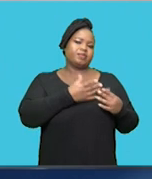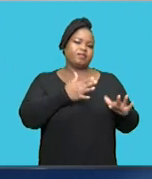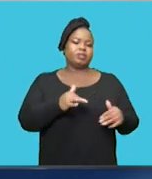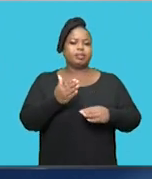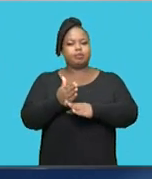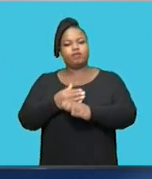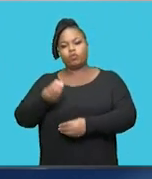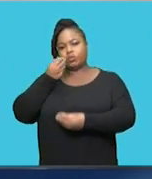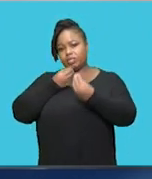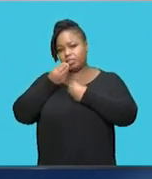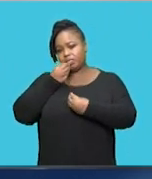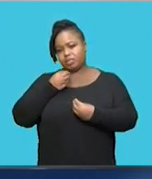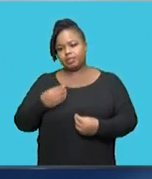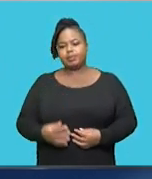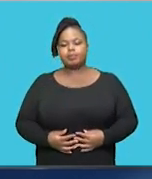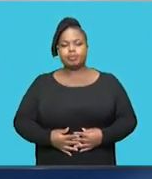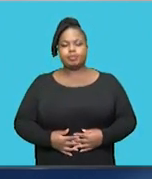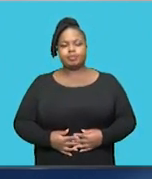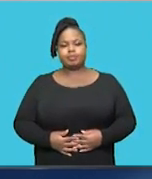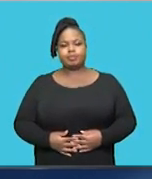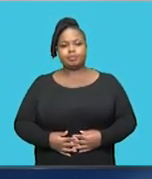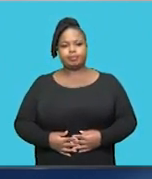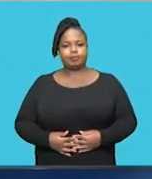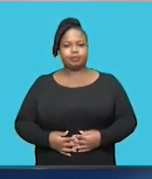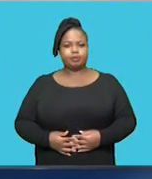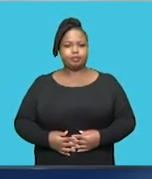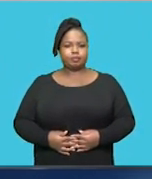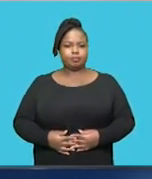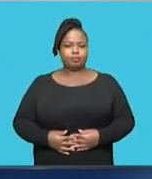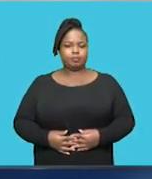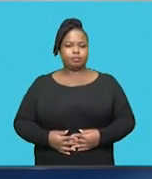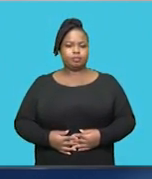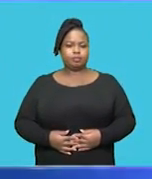ba e ja dijo. Ditabeng tsa Soweto TV ke Manini Morolo.